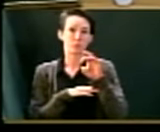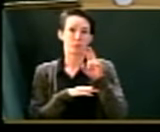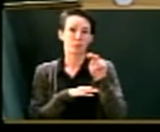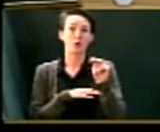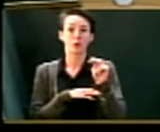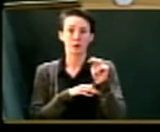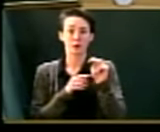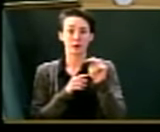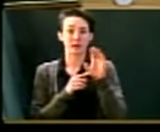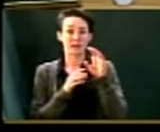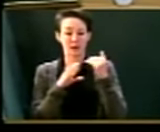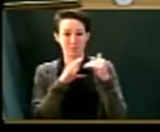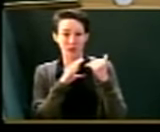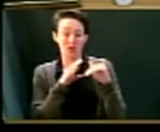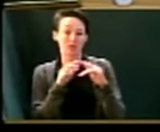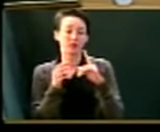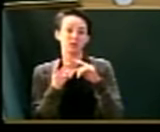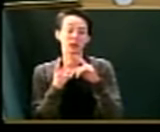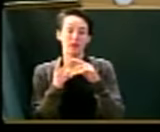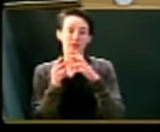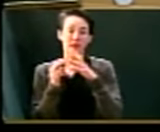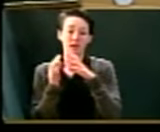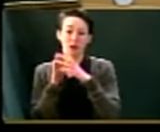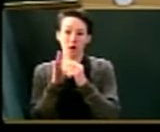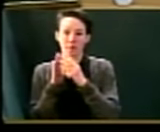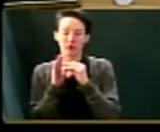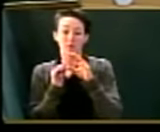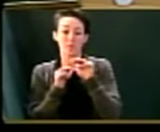copy from Michael Shepherd